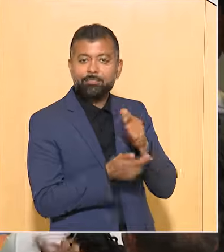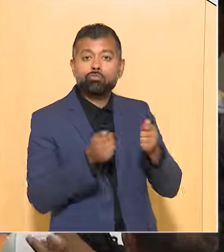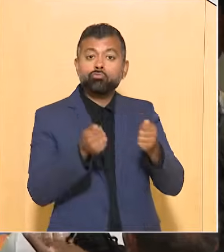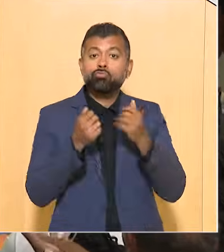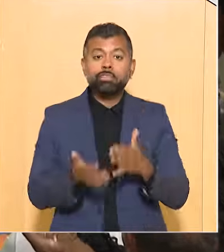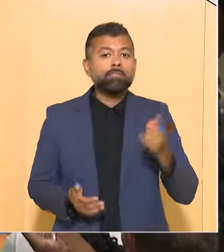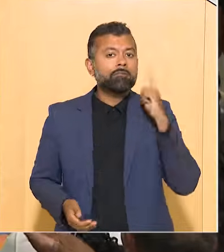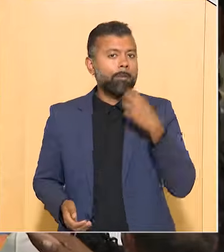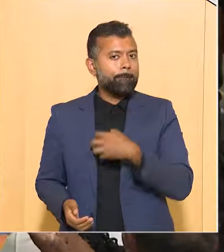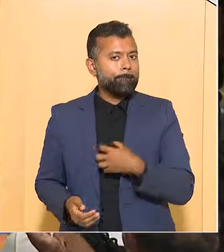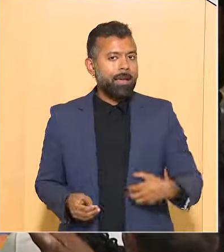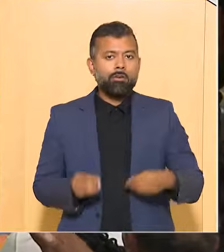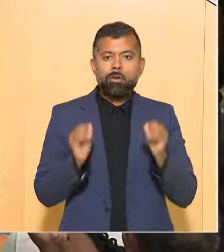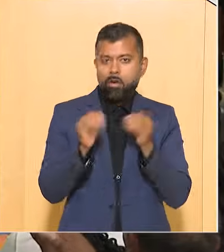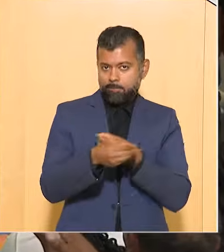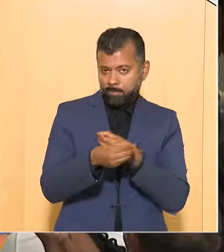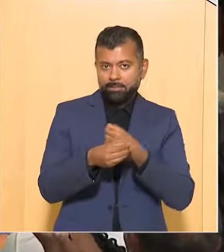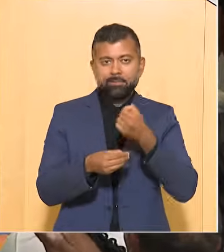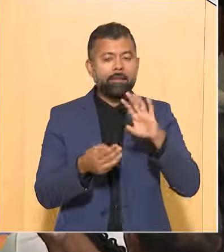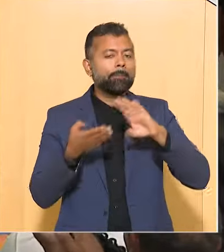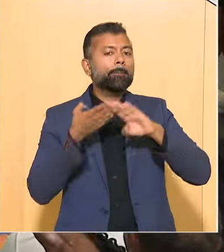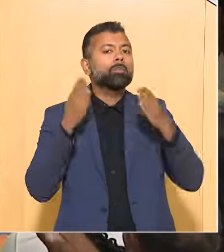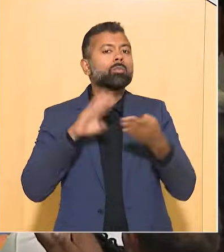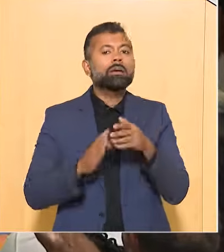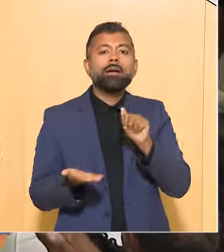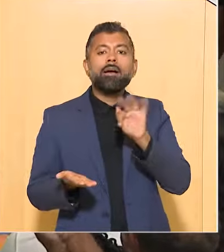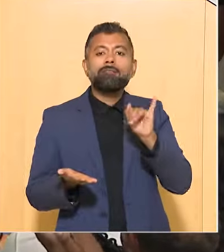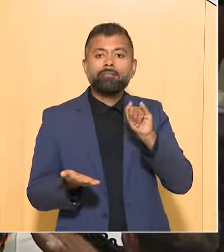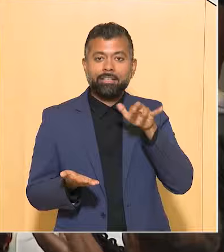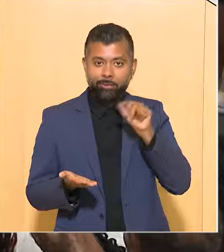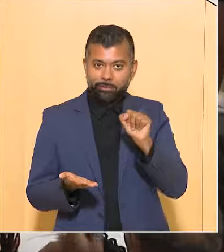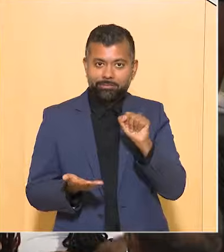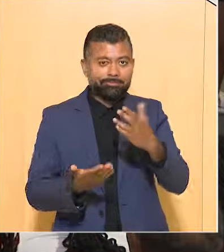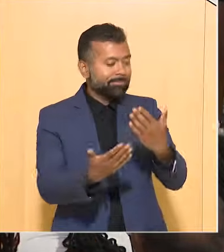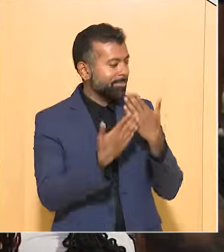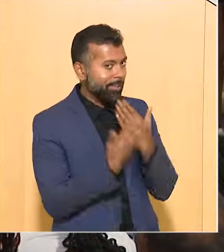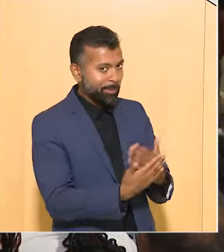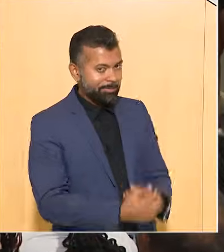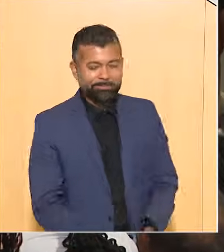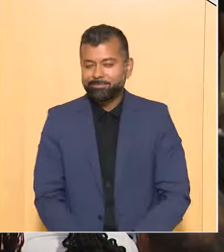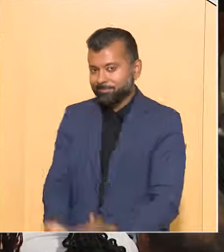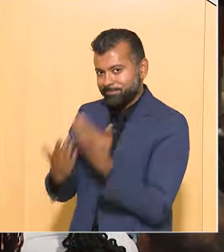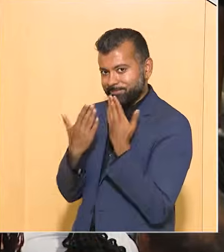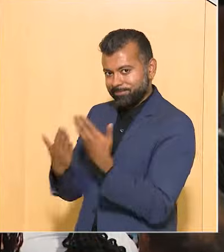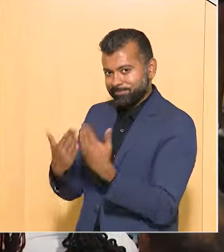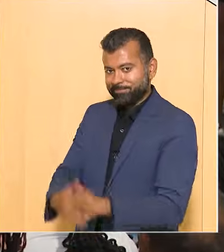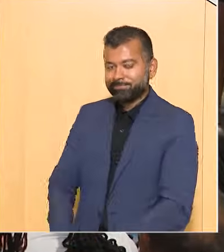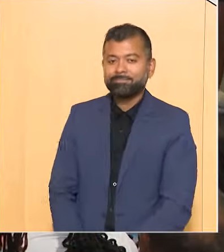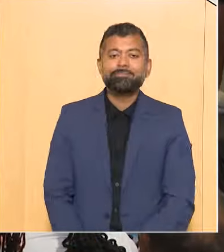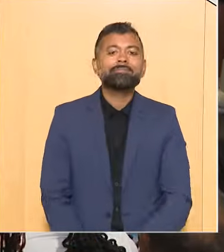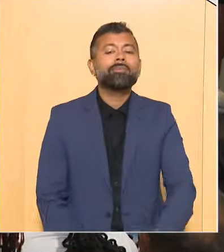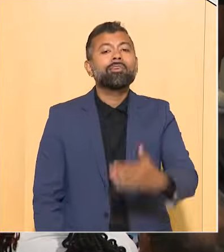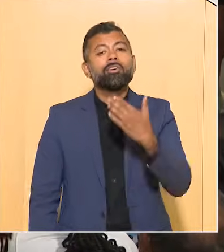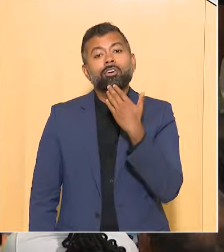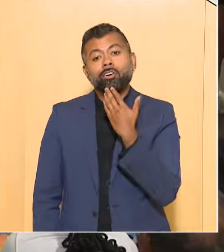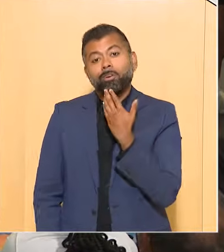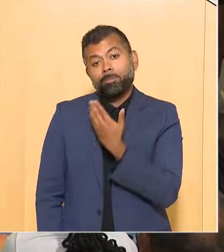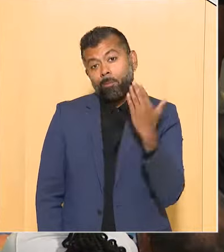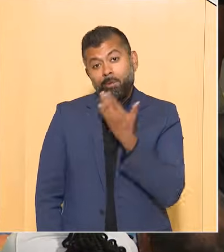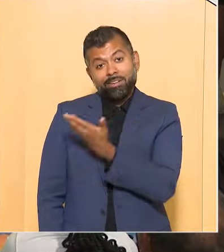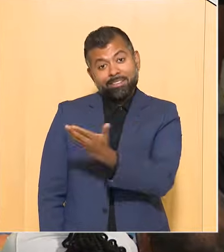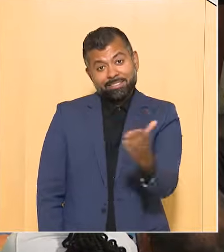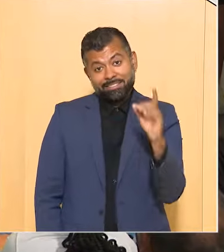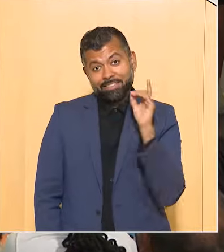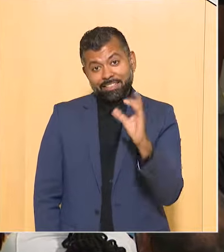Reyes. Thank you. Good morning, DC young